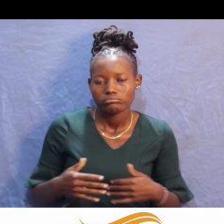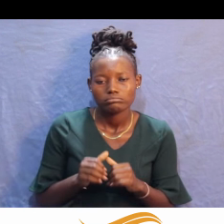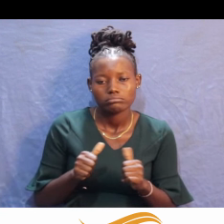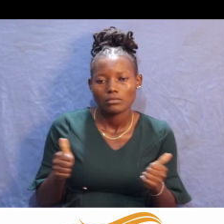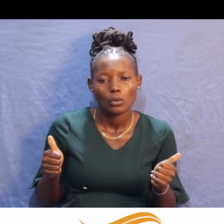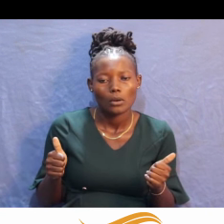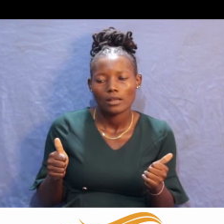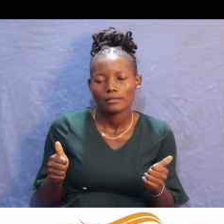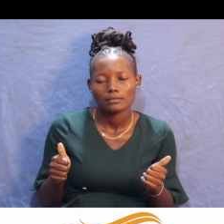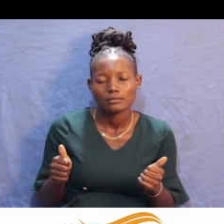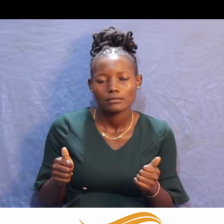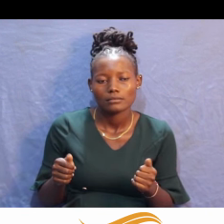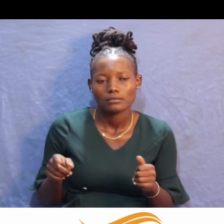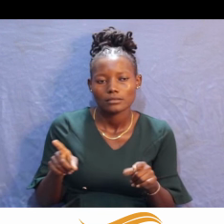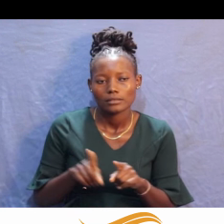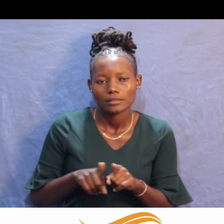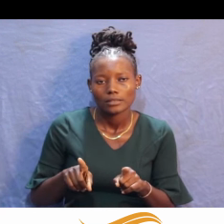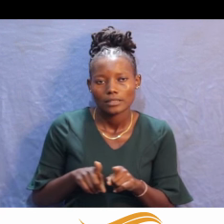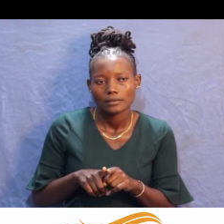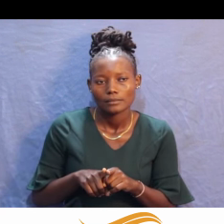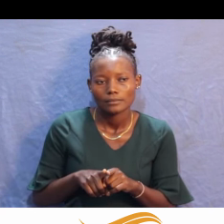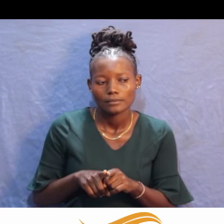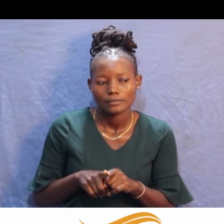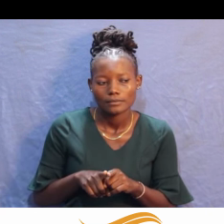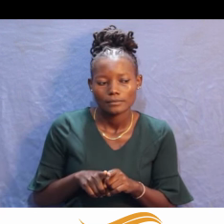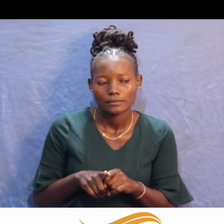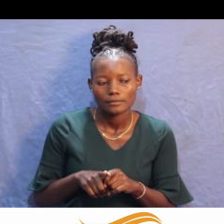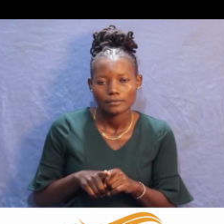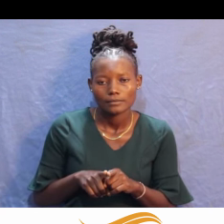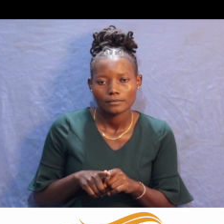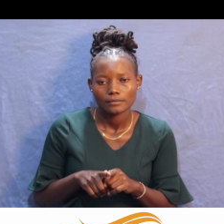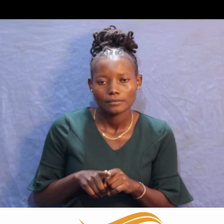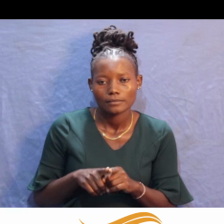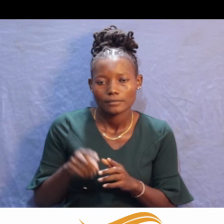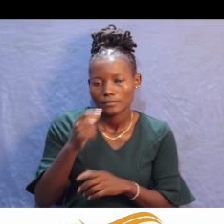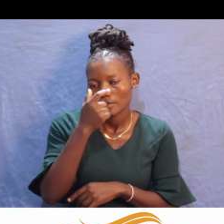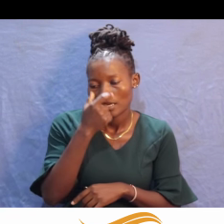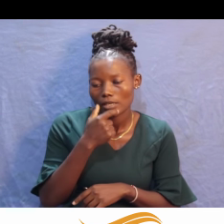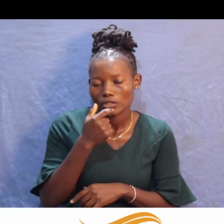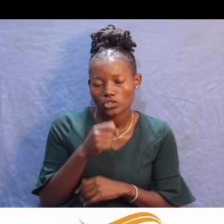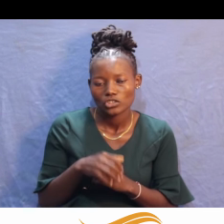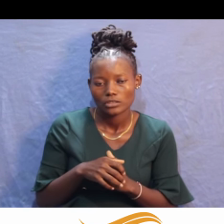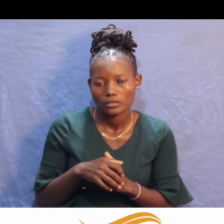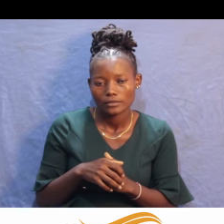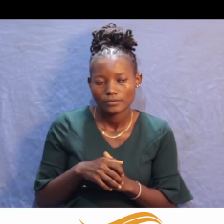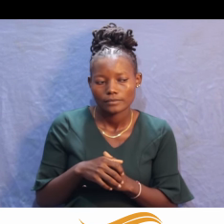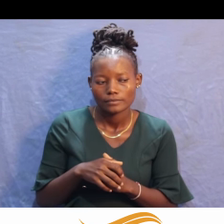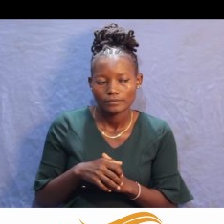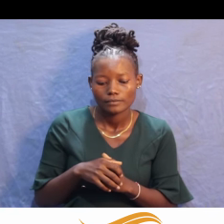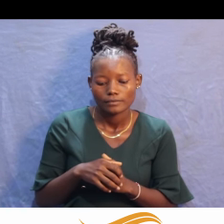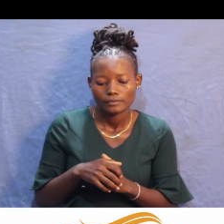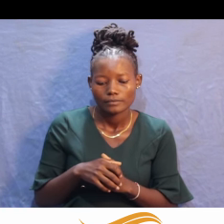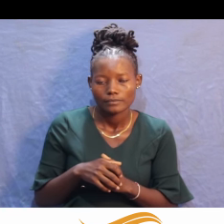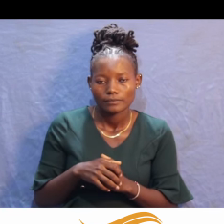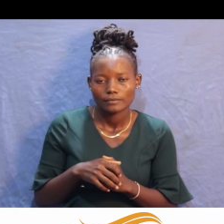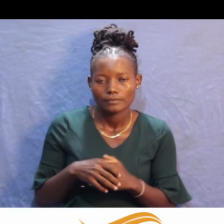is overall fitness, and then the flat line is age. Okay, so the sedentary person,